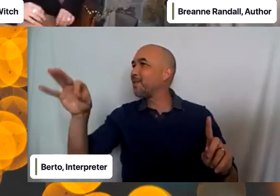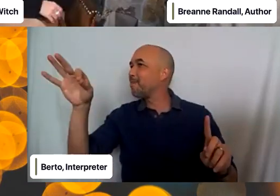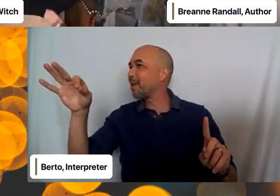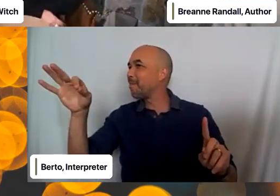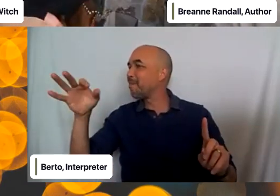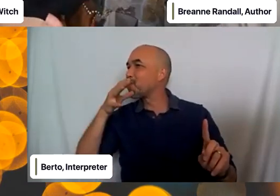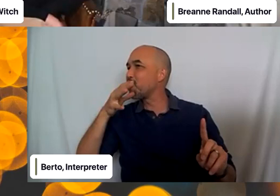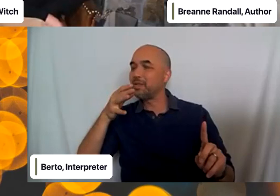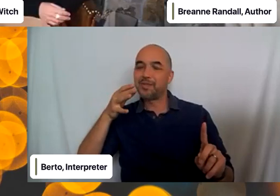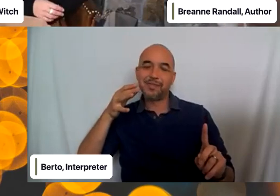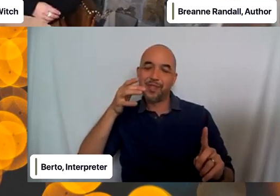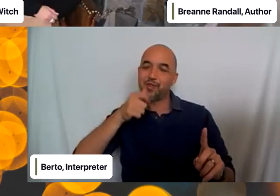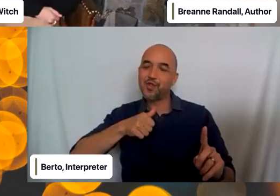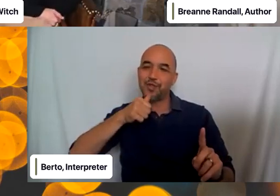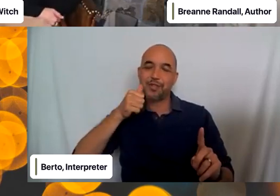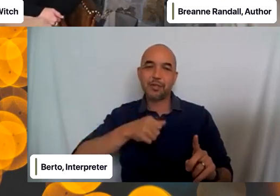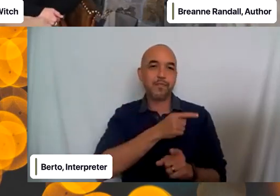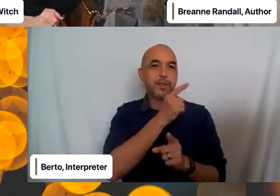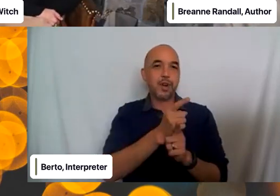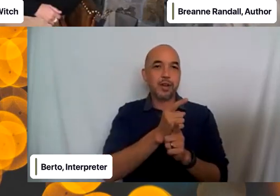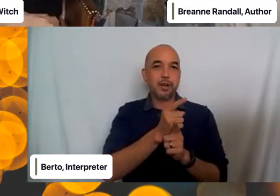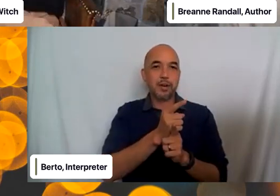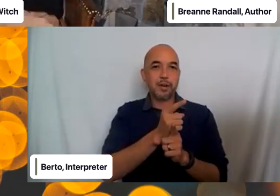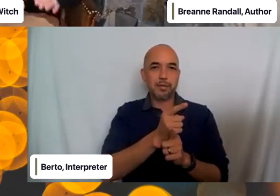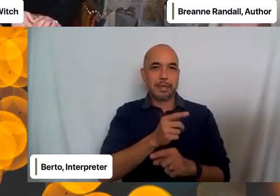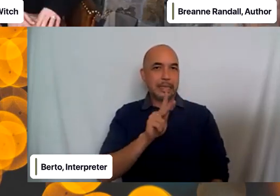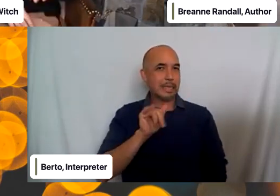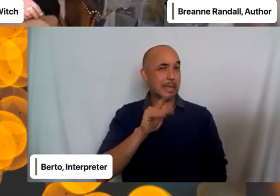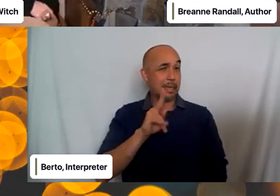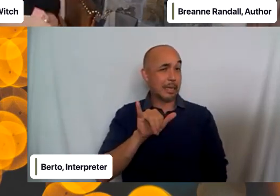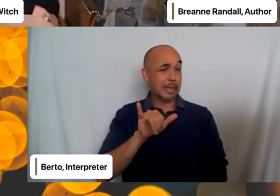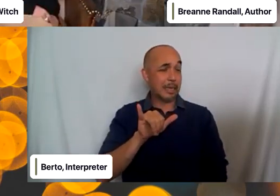know. I do that too. I'm like, oh, getting kinky. I'm like, hey, Dad. I'm like,